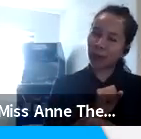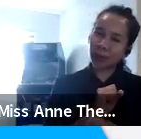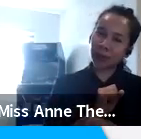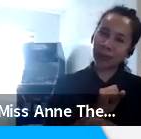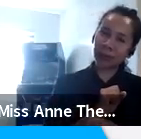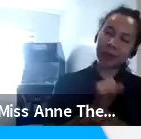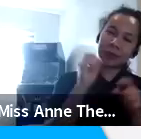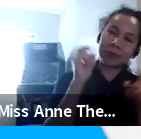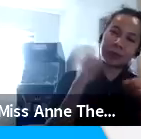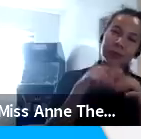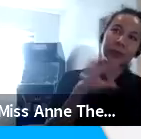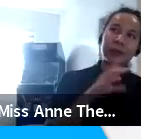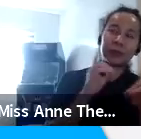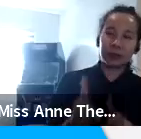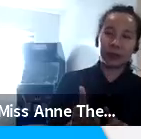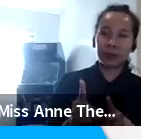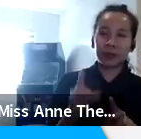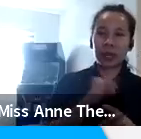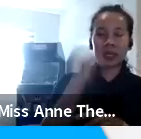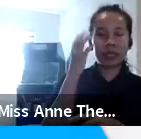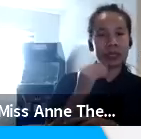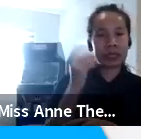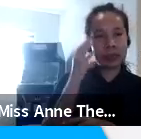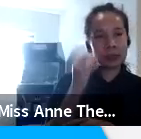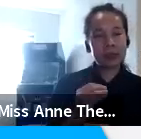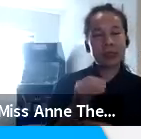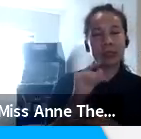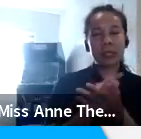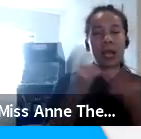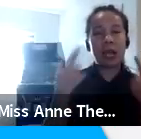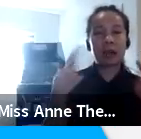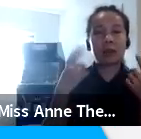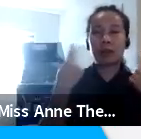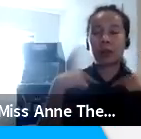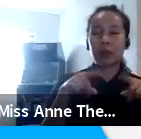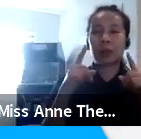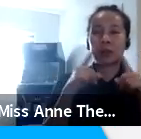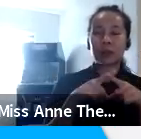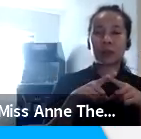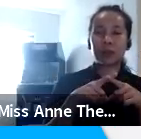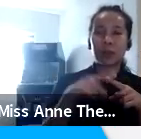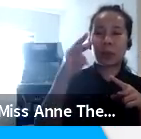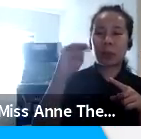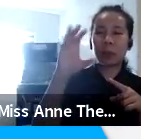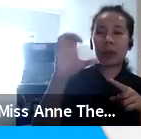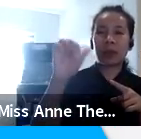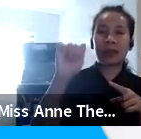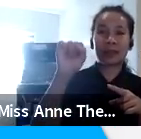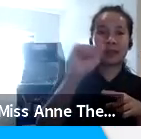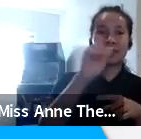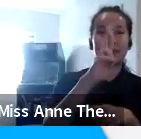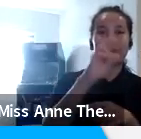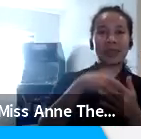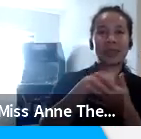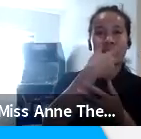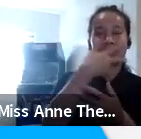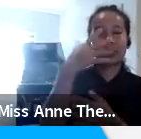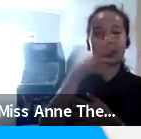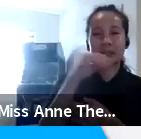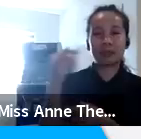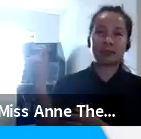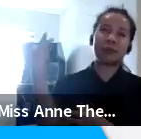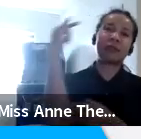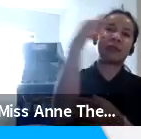attend to. I experienced that I have to go to Makassar in Indonesia and the flight